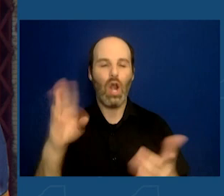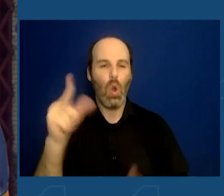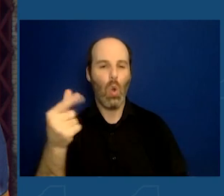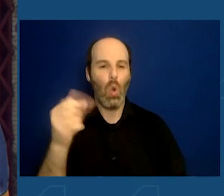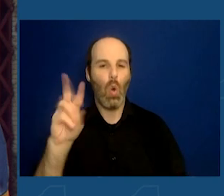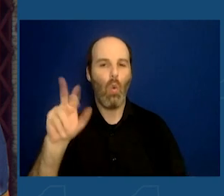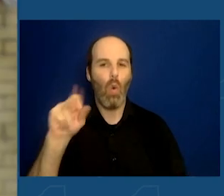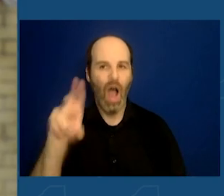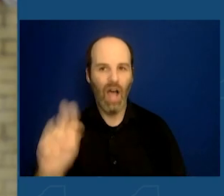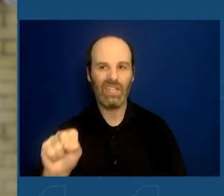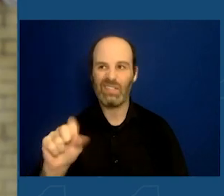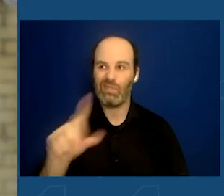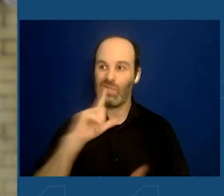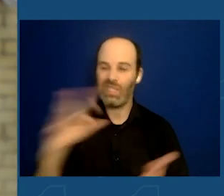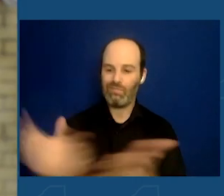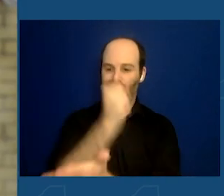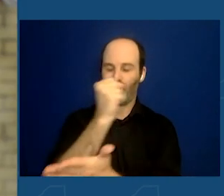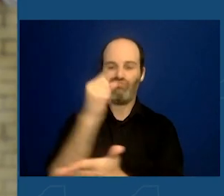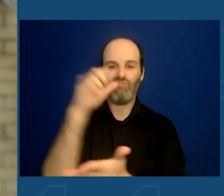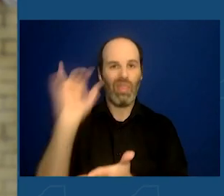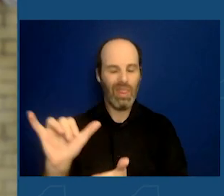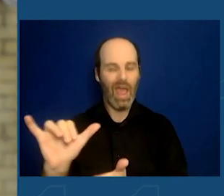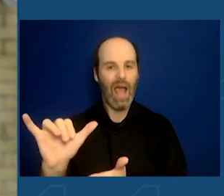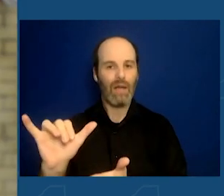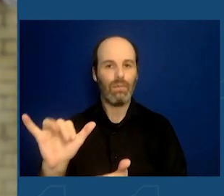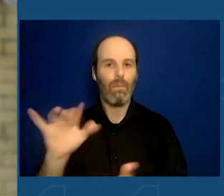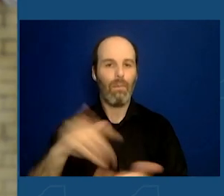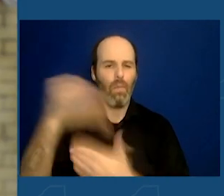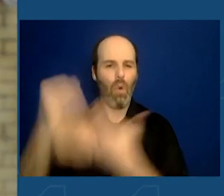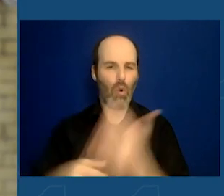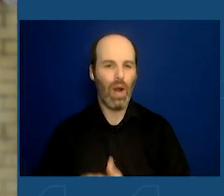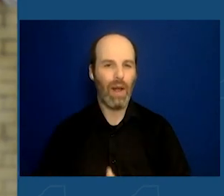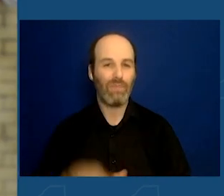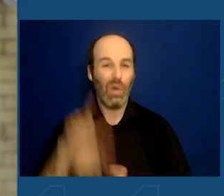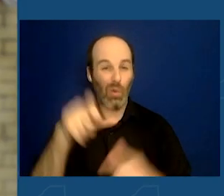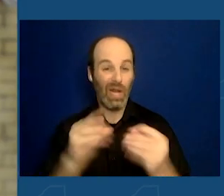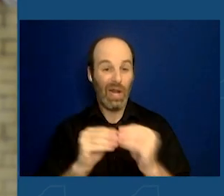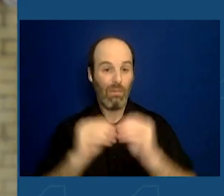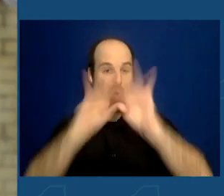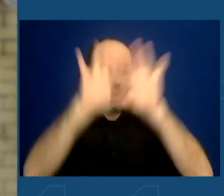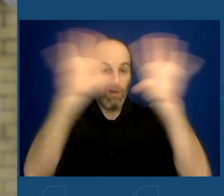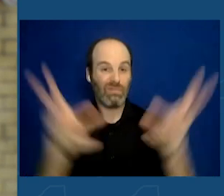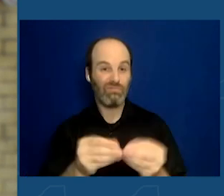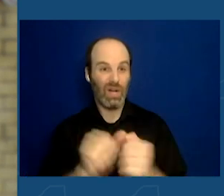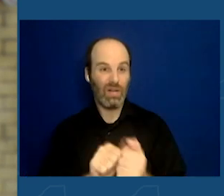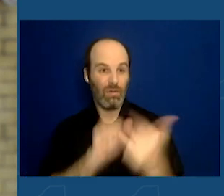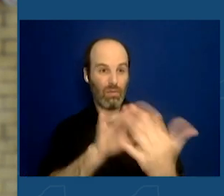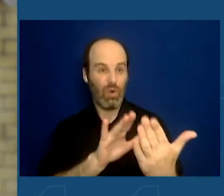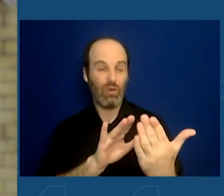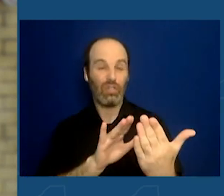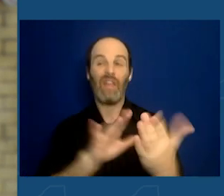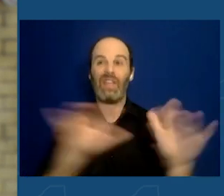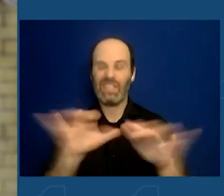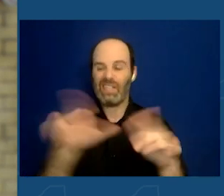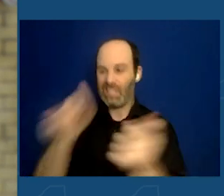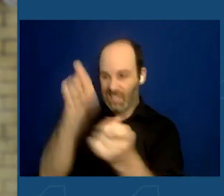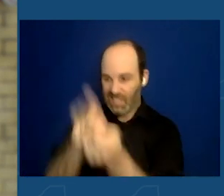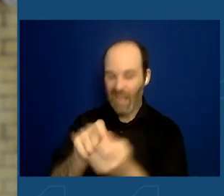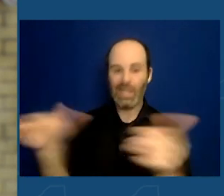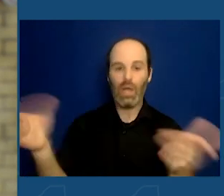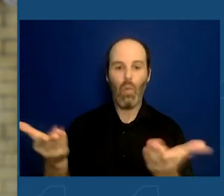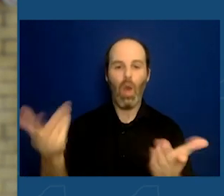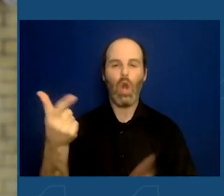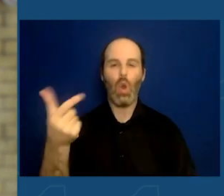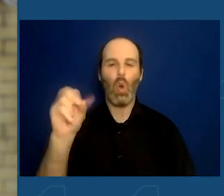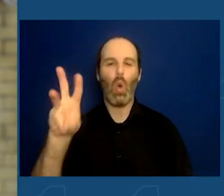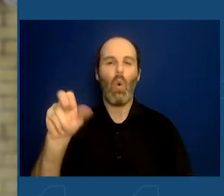program. We do need a more comprehensive approach that does exactly what the Gowanus rezoning has done and what the governor's proposal today